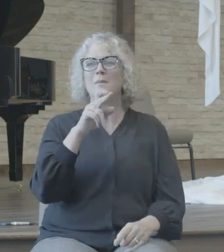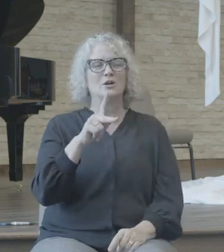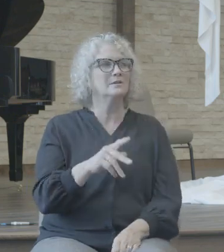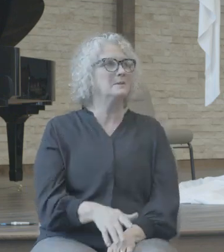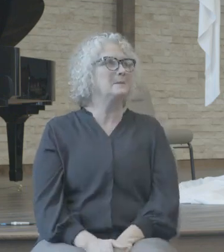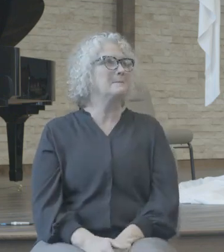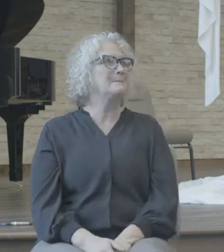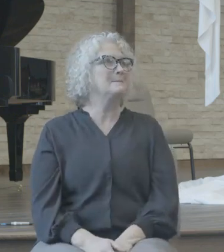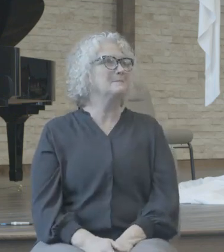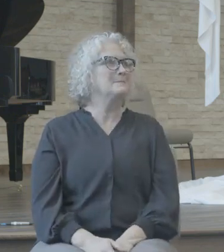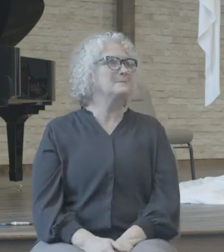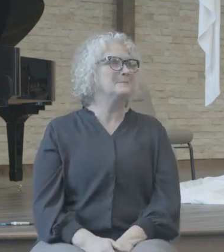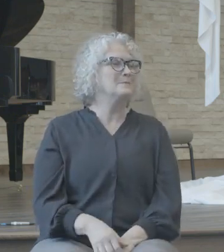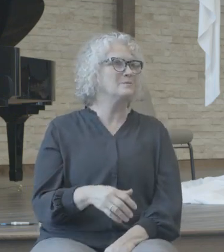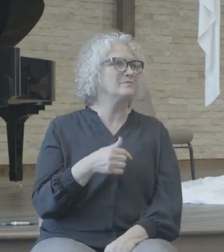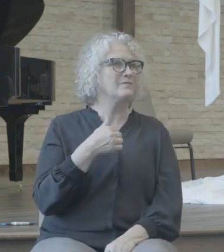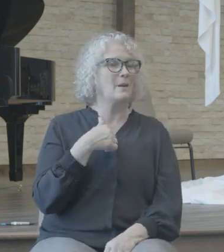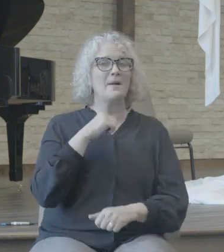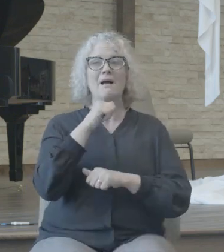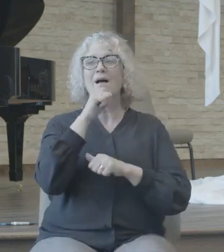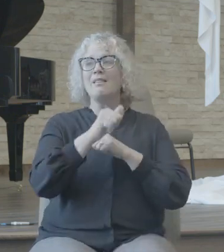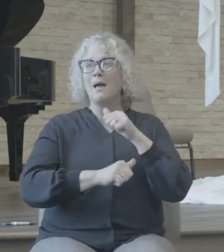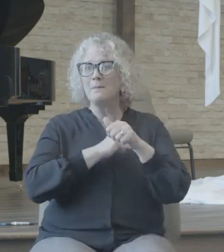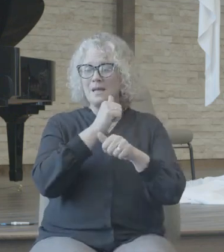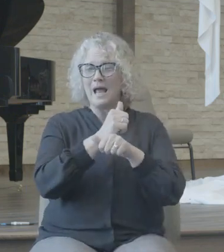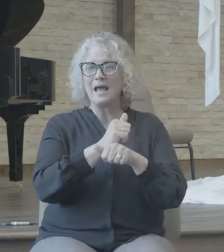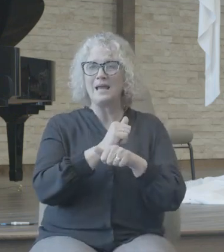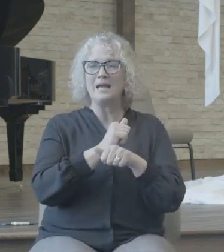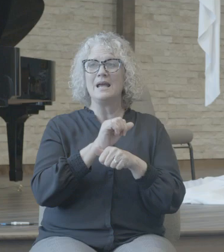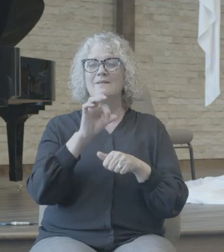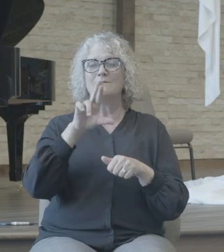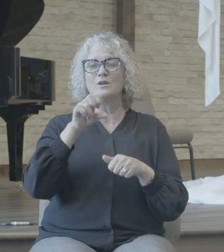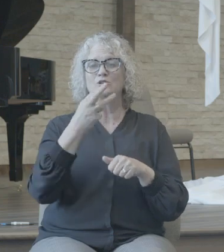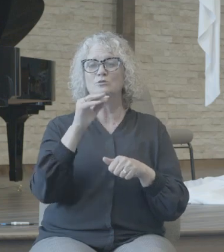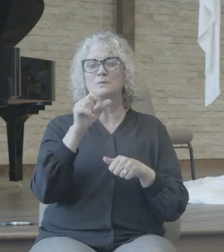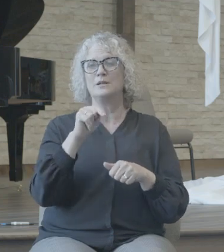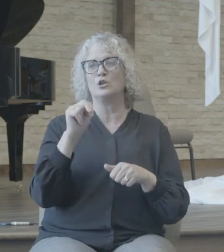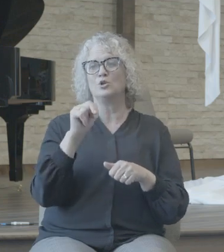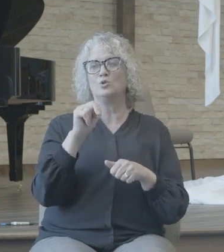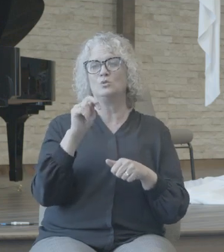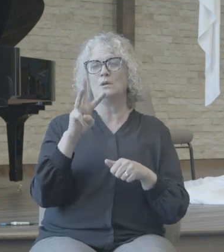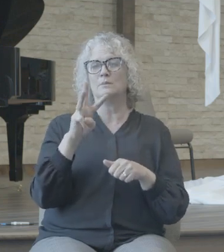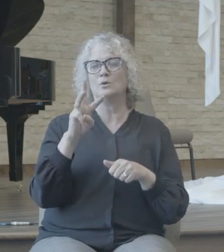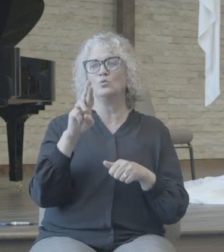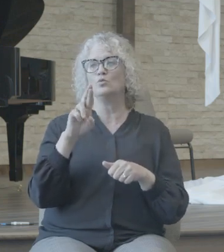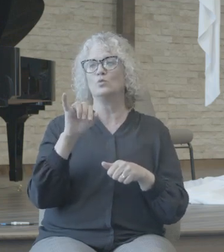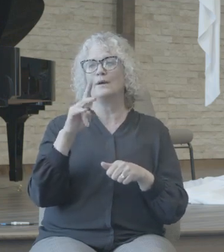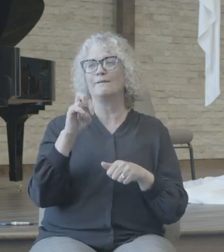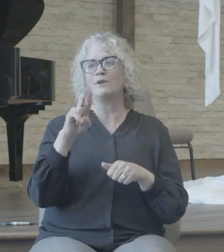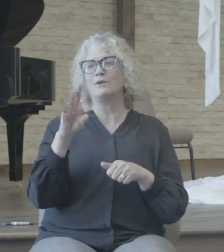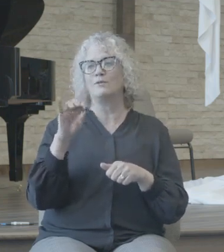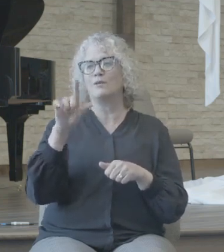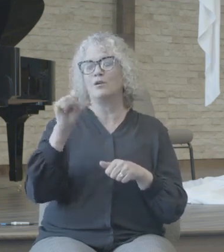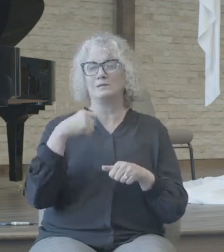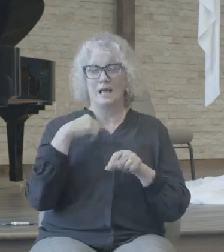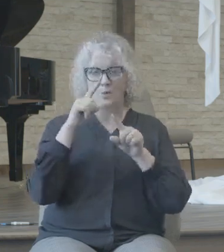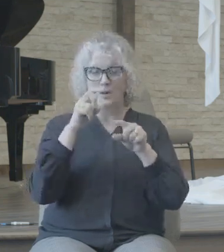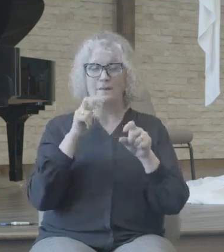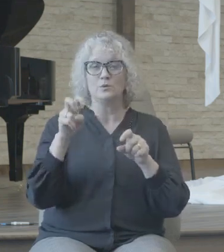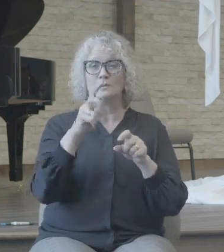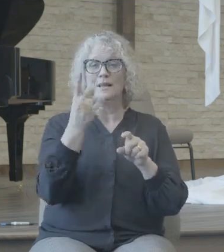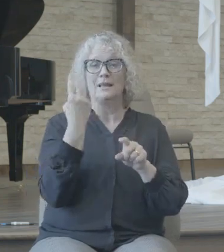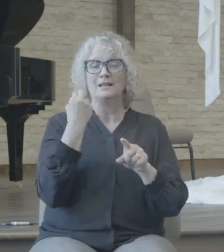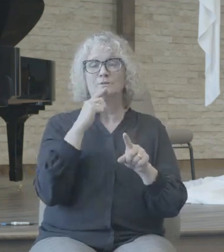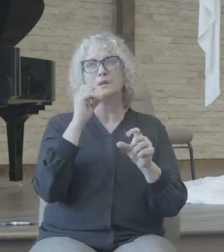Olivia. I'm a West Lutheran alumni and a freshman at UW River Falls. I got to go on the Utah mission trip last year, and it was an absolutely